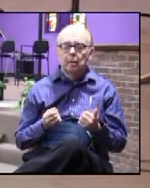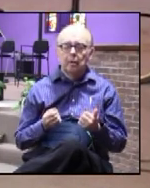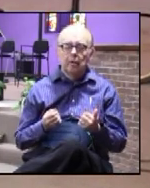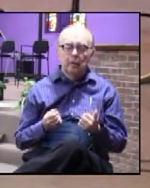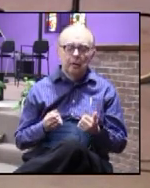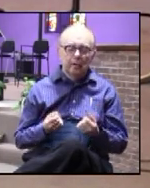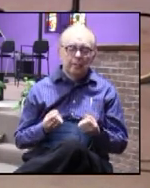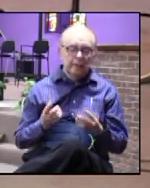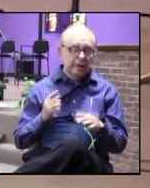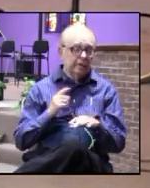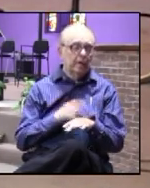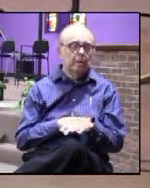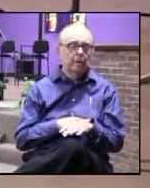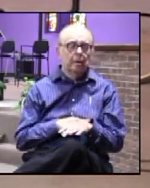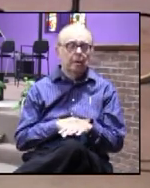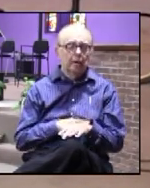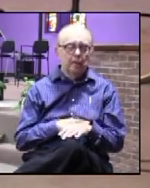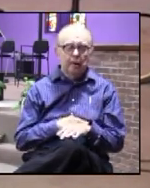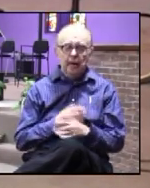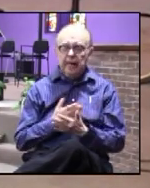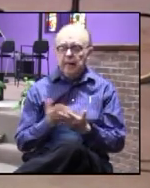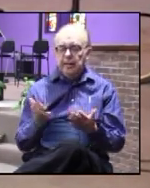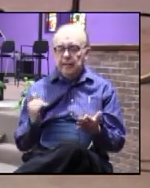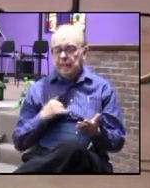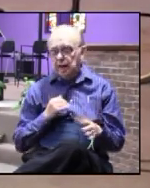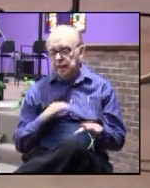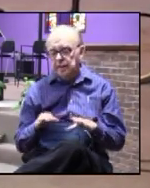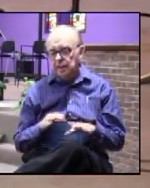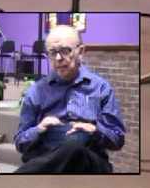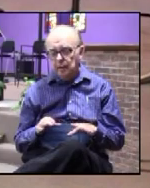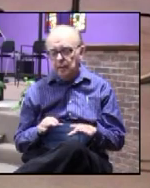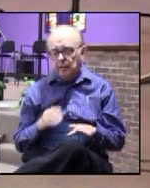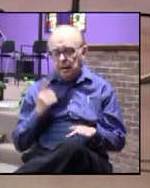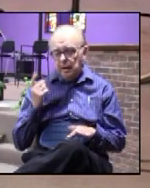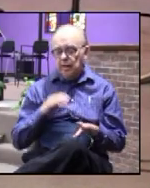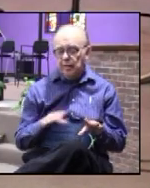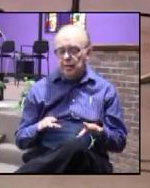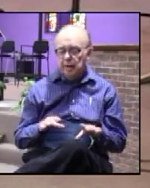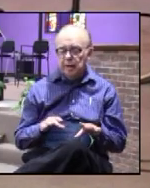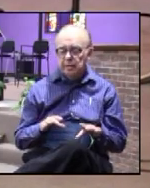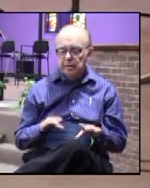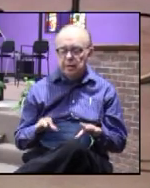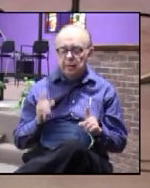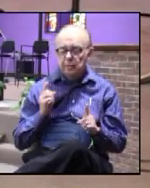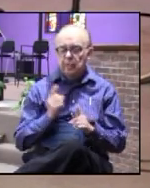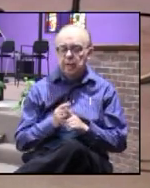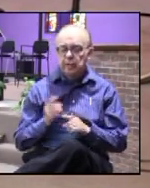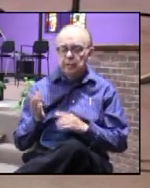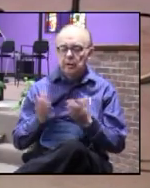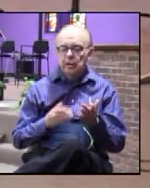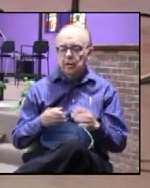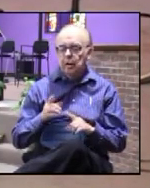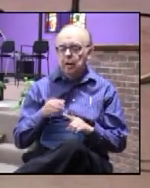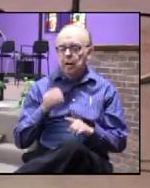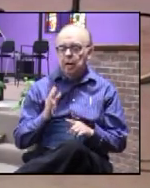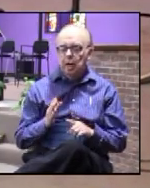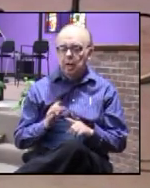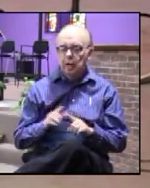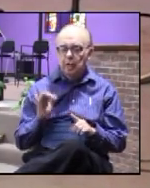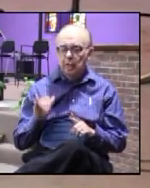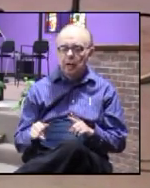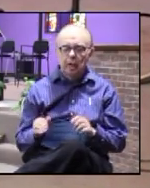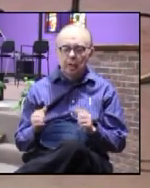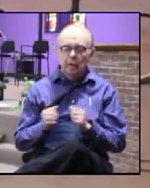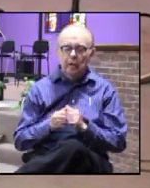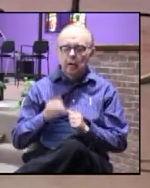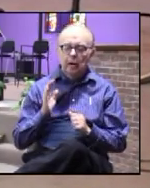There's a lot of times of things that I did, I thought I did right in serving God, but yet my relationship with